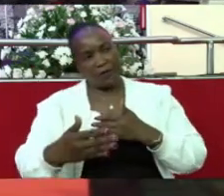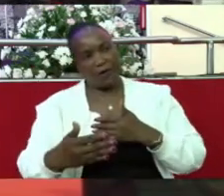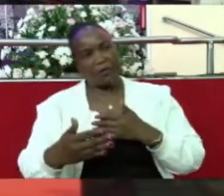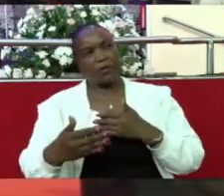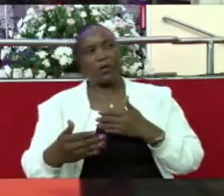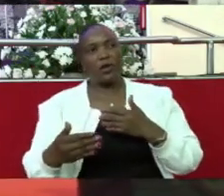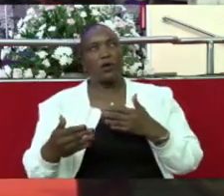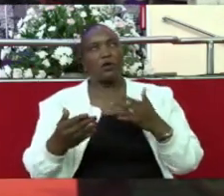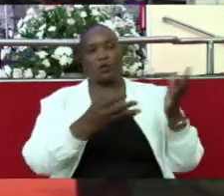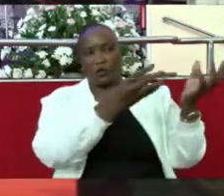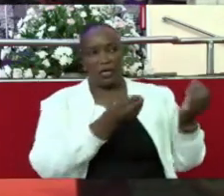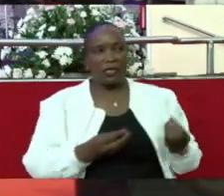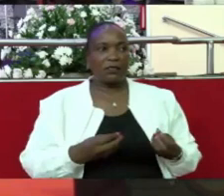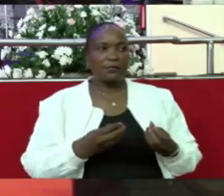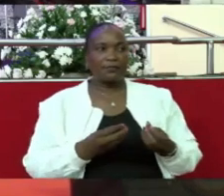it is